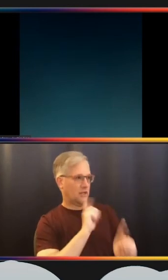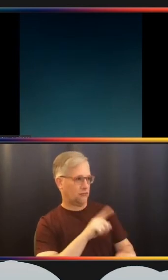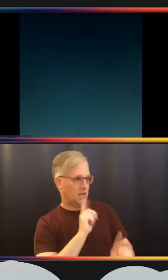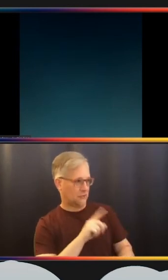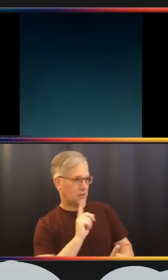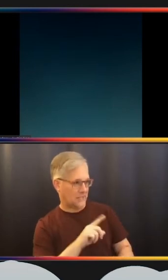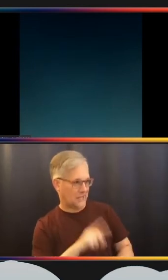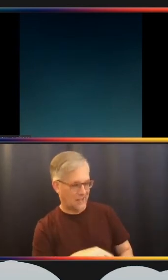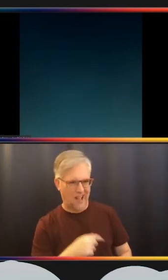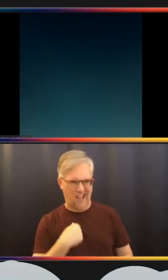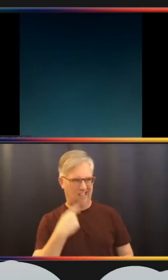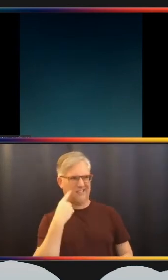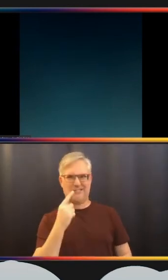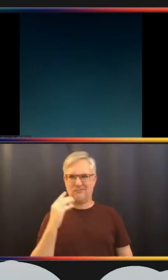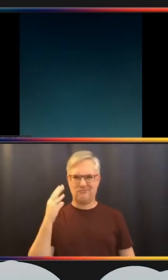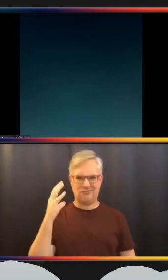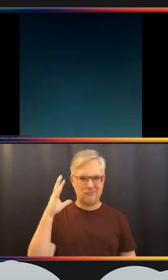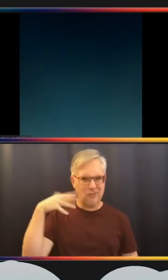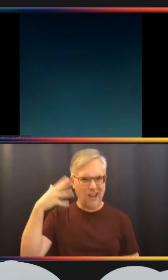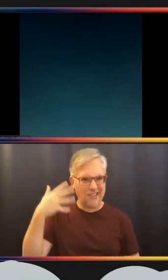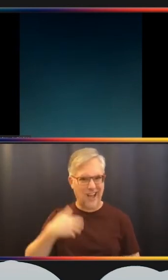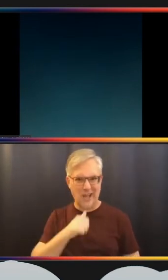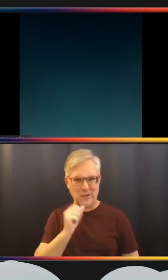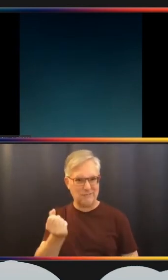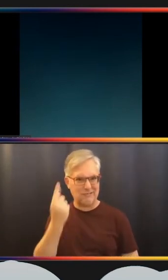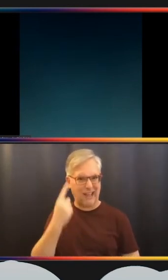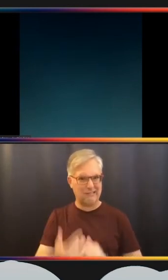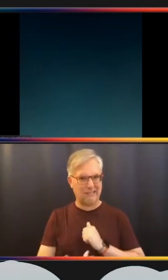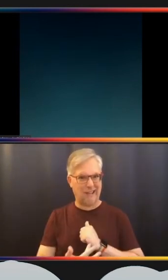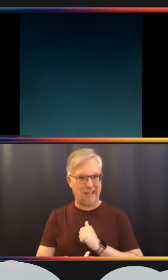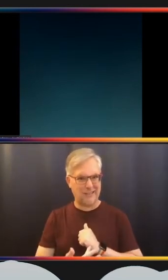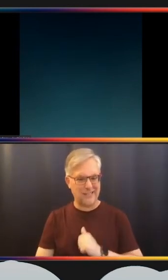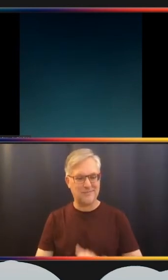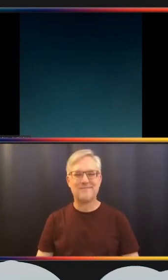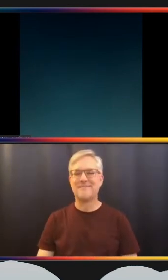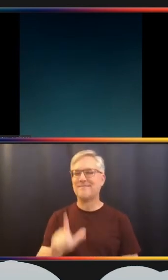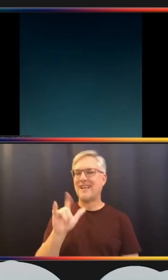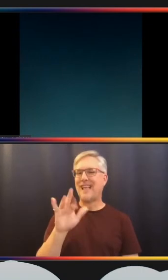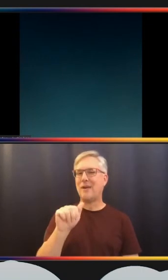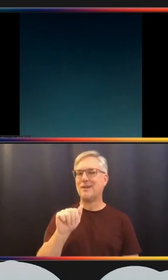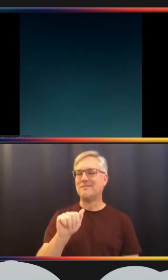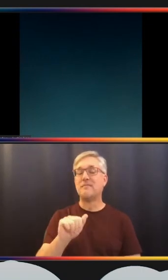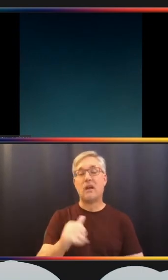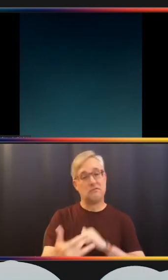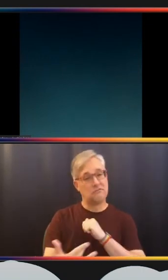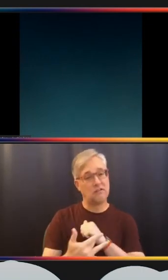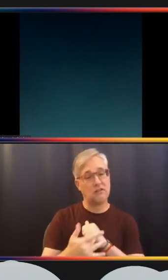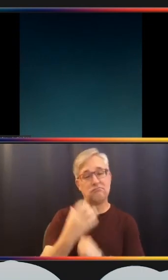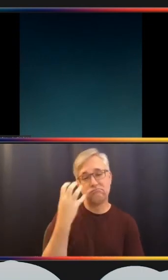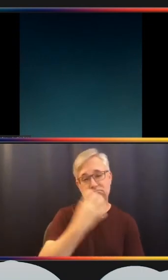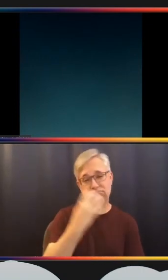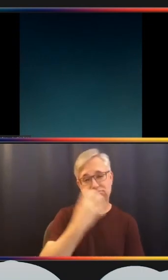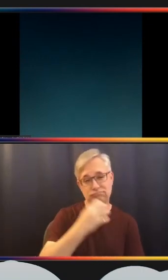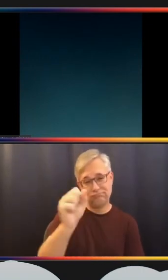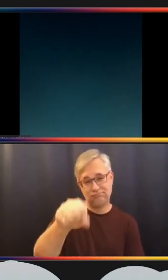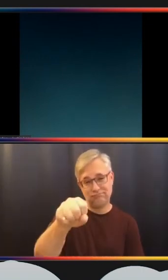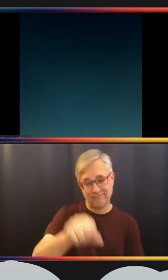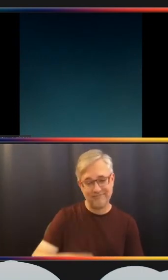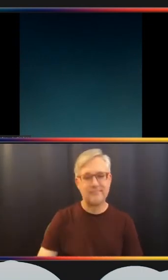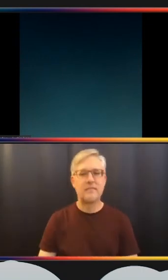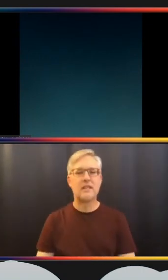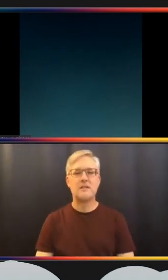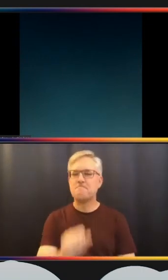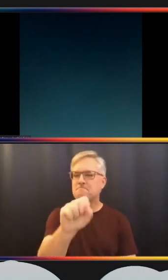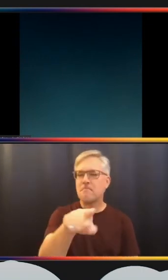understand technology. Technology is amazing. And who would you like to work with in the